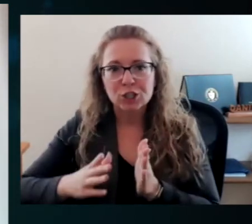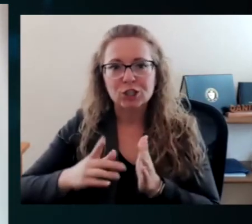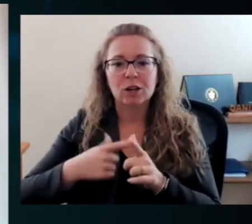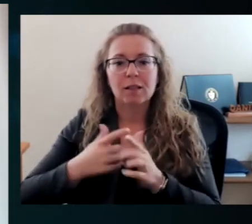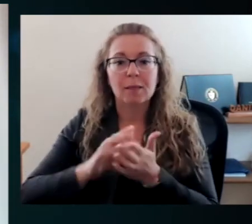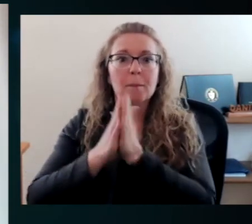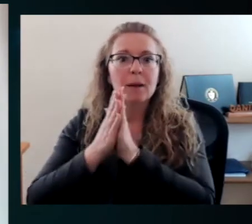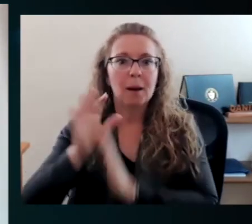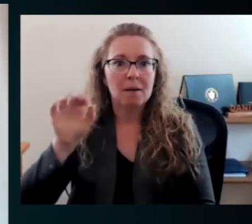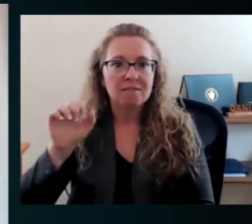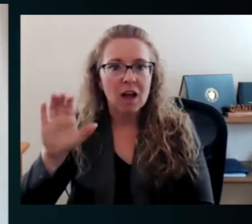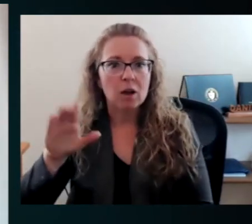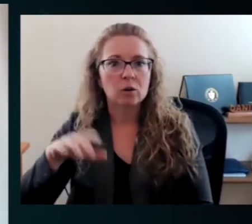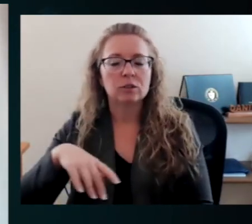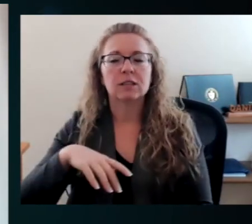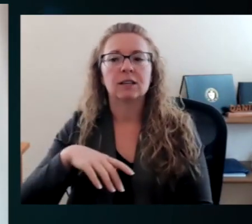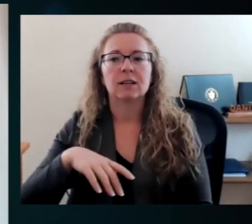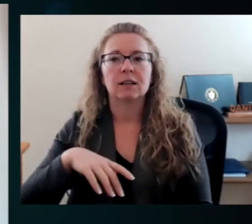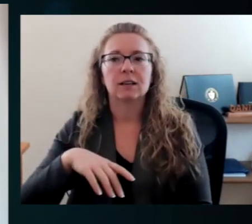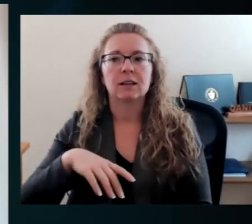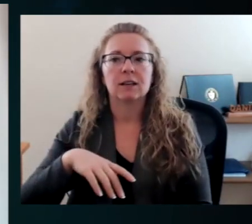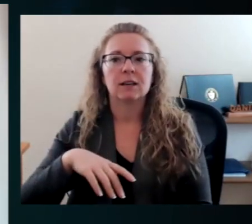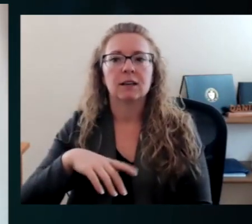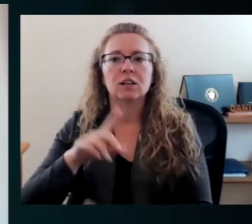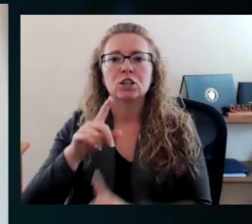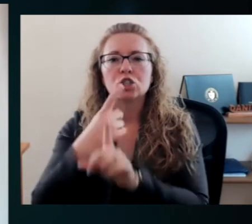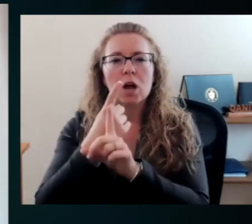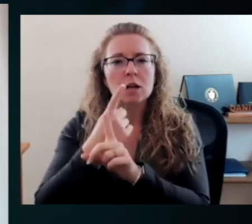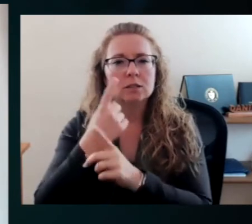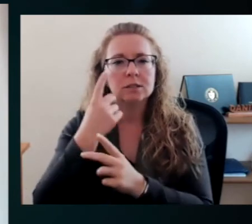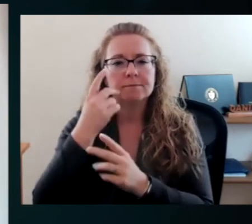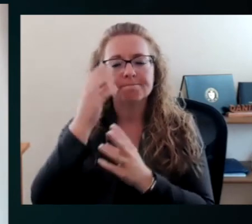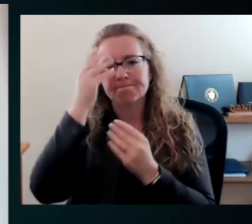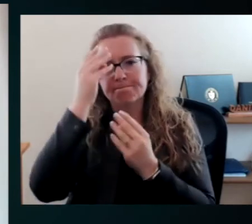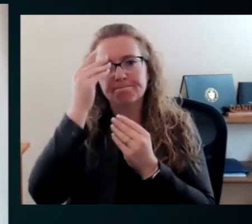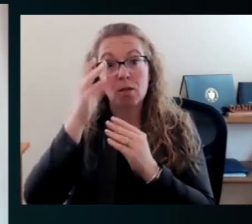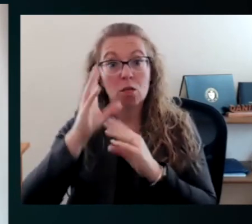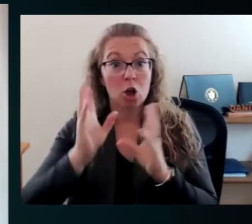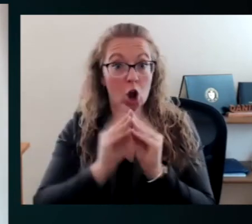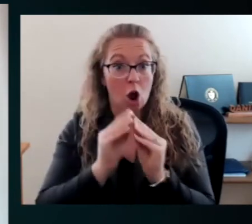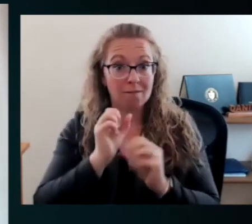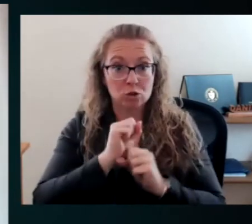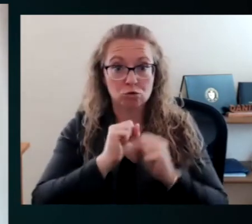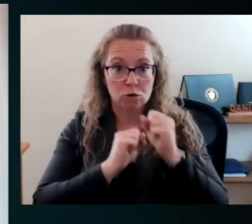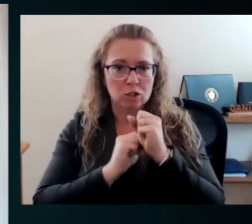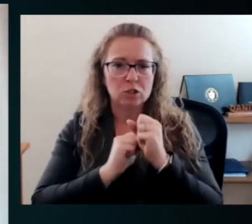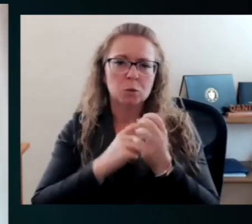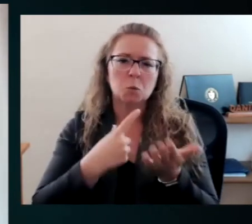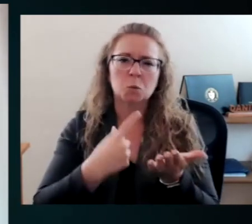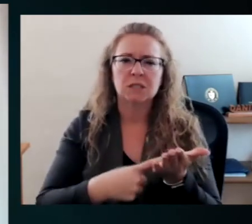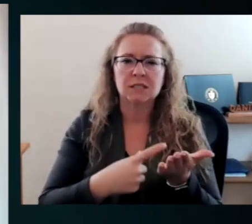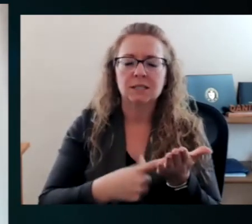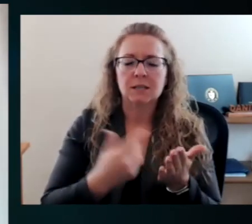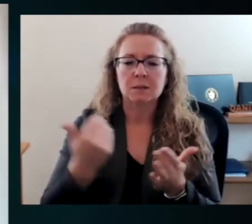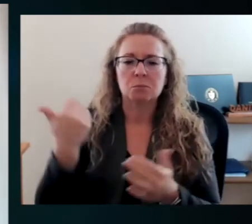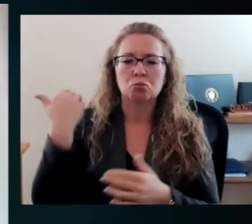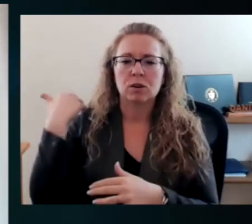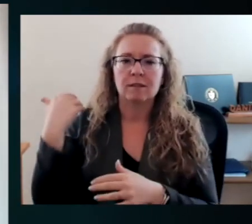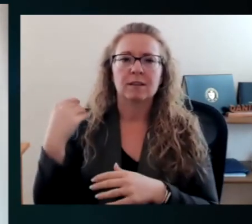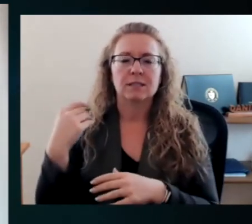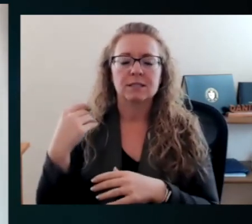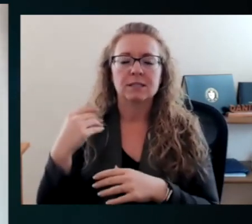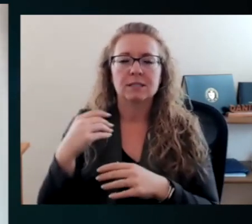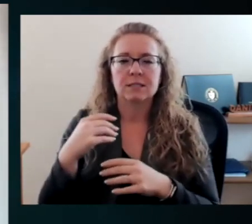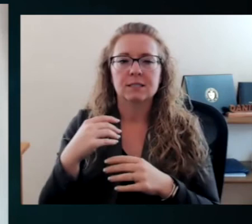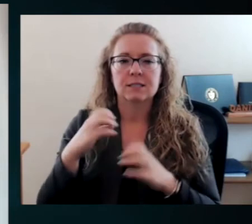faculty. And just looking at the conference structures, which is something we talked about in the last session on infrastructures for equity, how